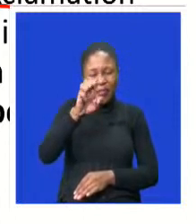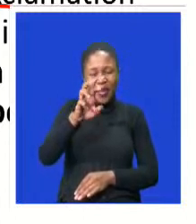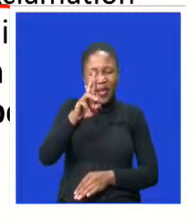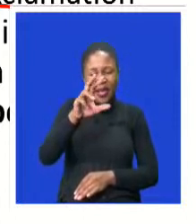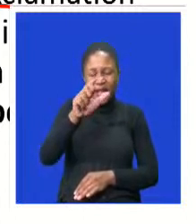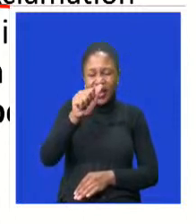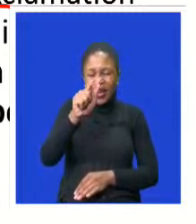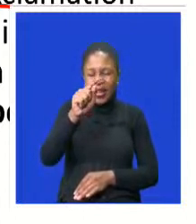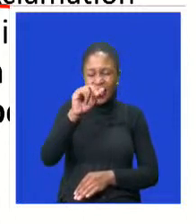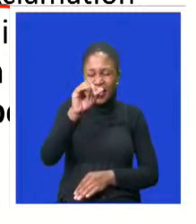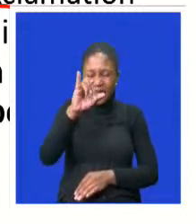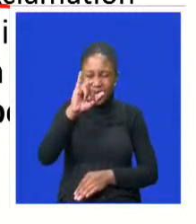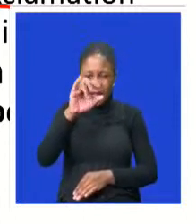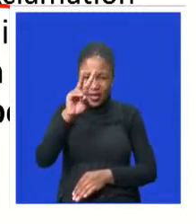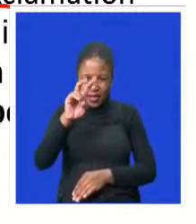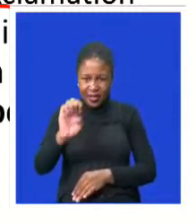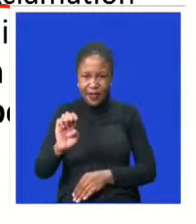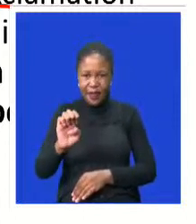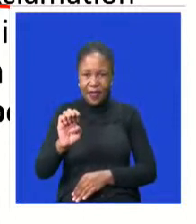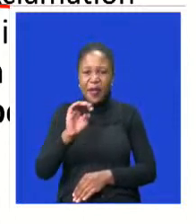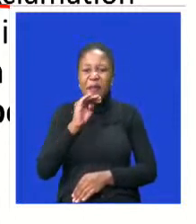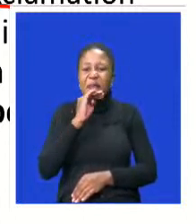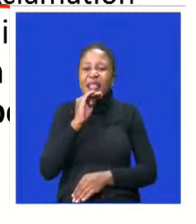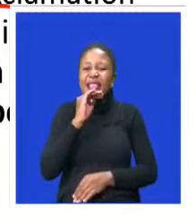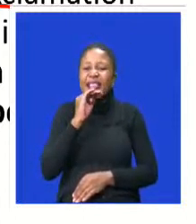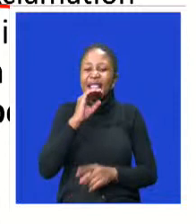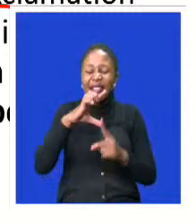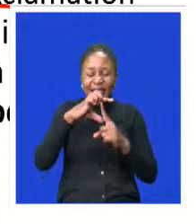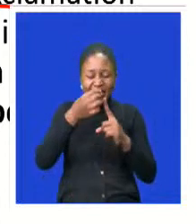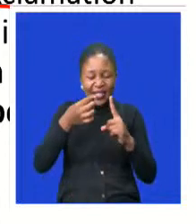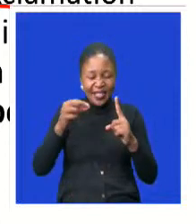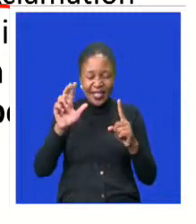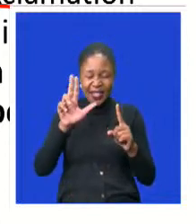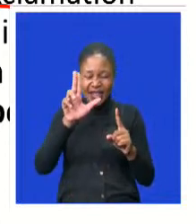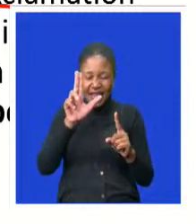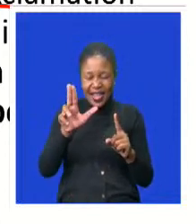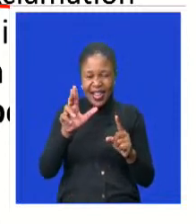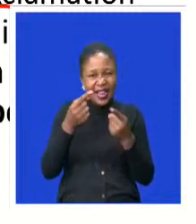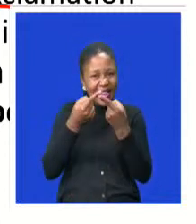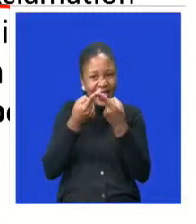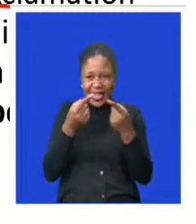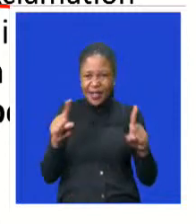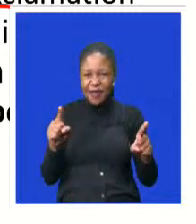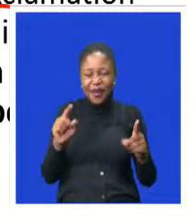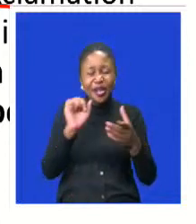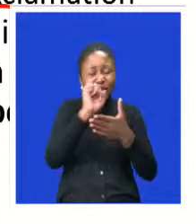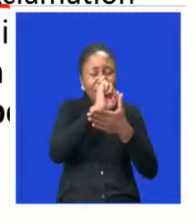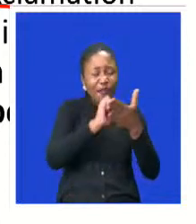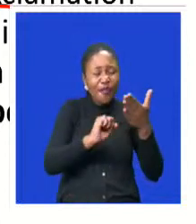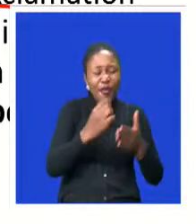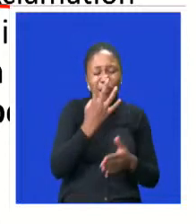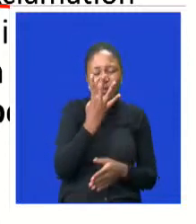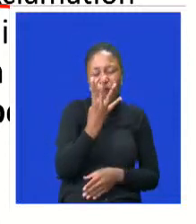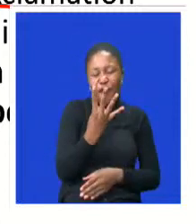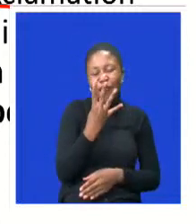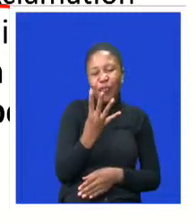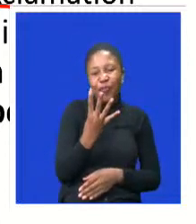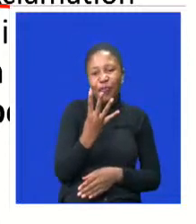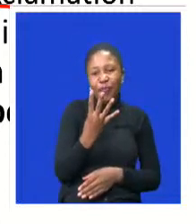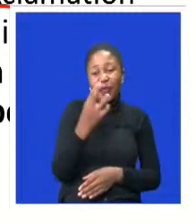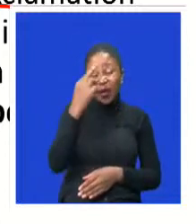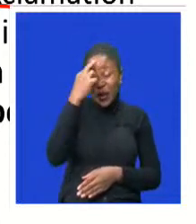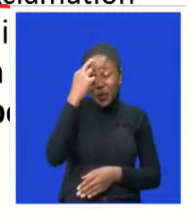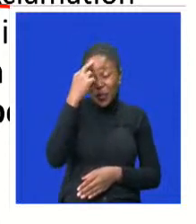different from sentence number 4, because in sentence number 4 we notice that the exclamation mark is showing